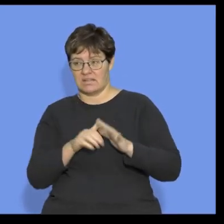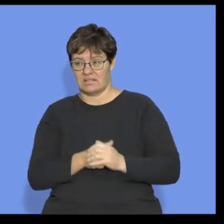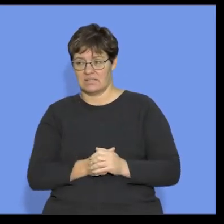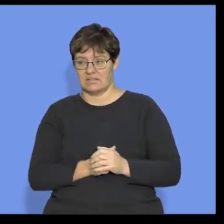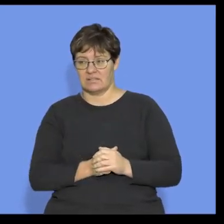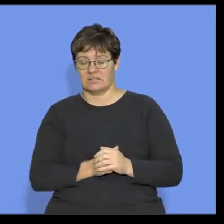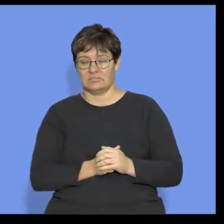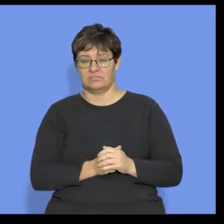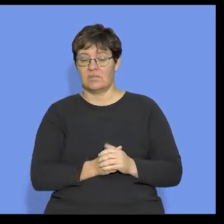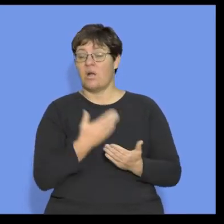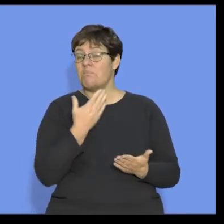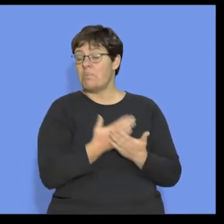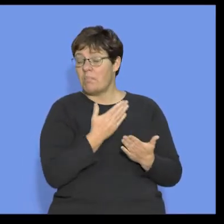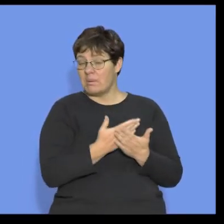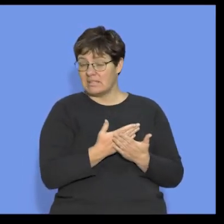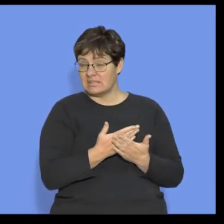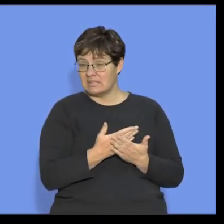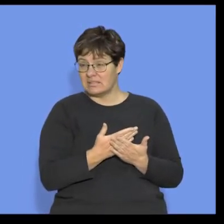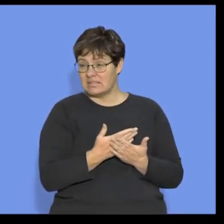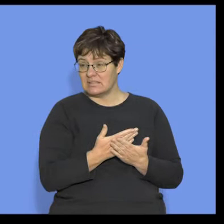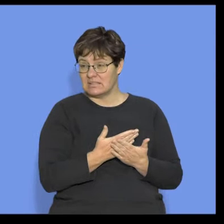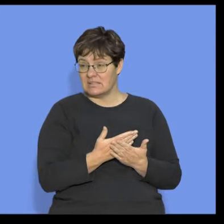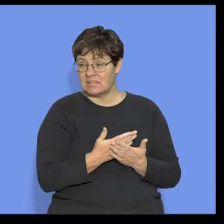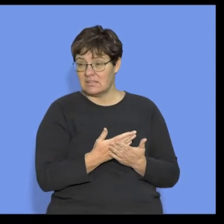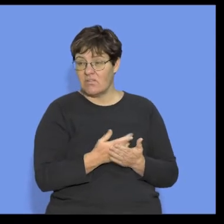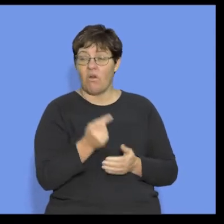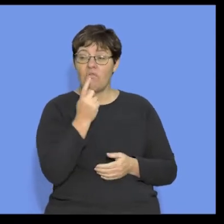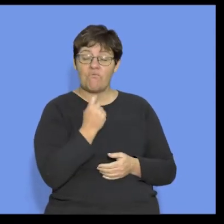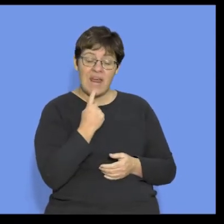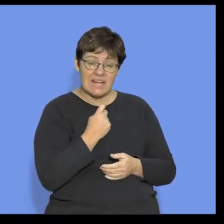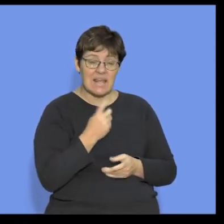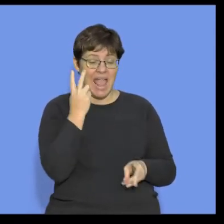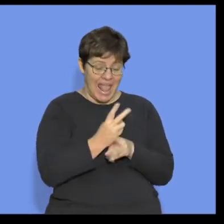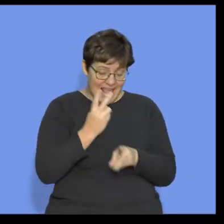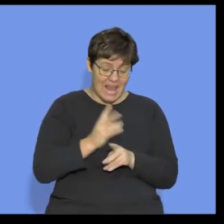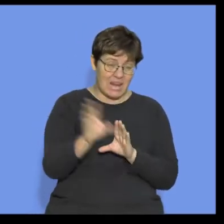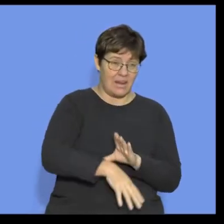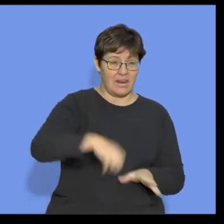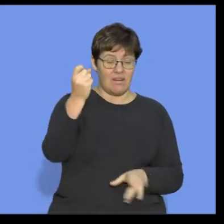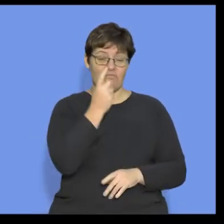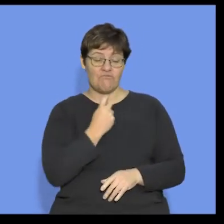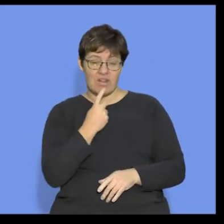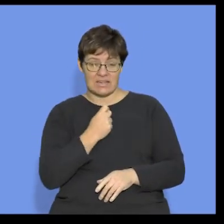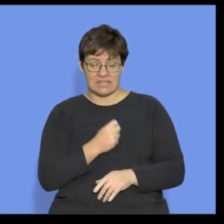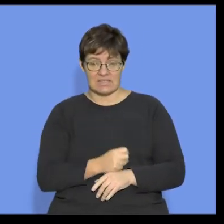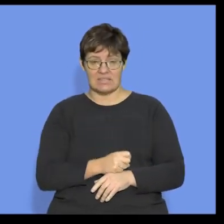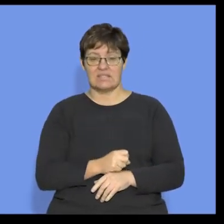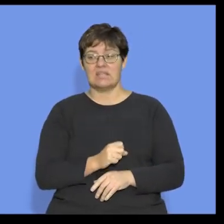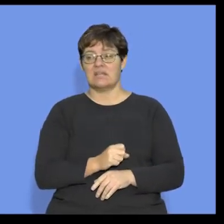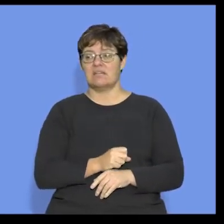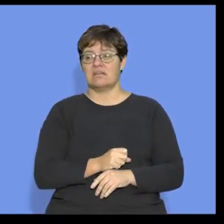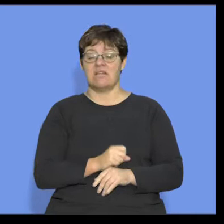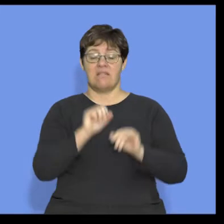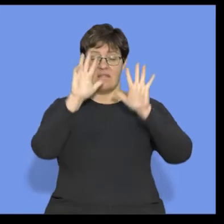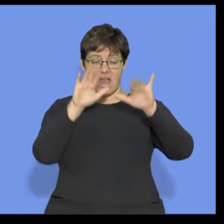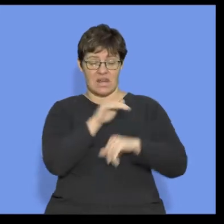by 3 out of 10. So the probability, P means the probability of getting red and red is